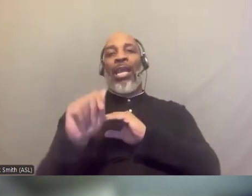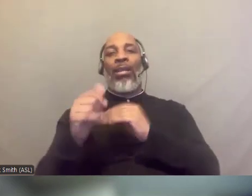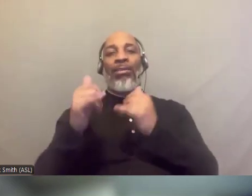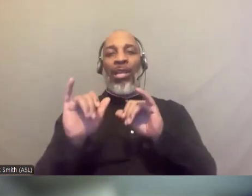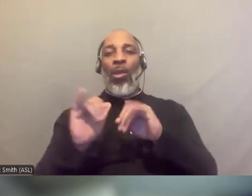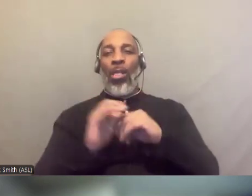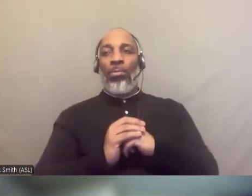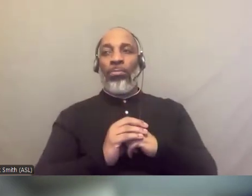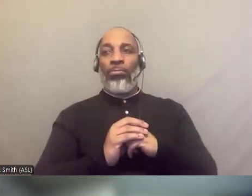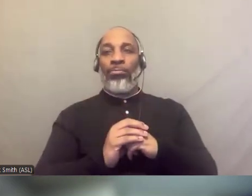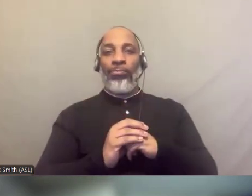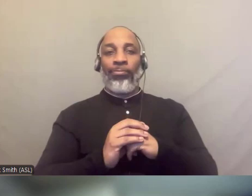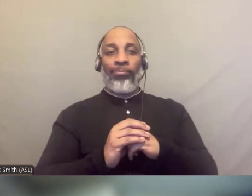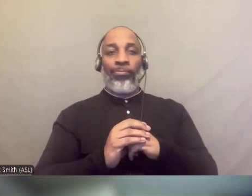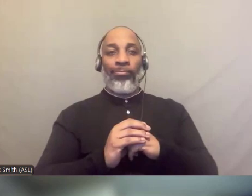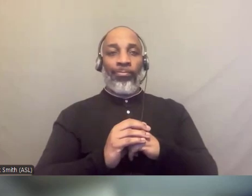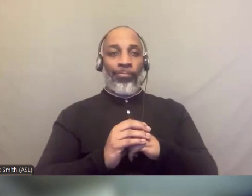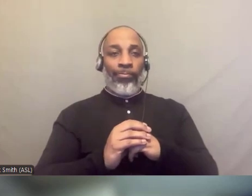Next slide, please.